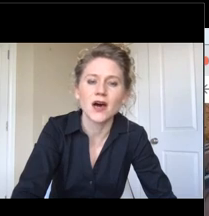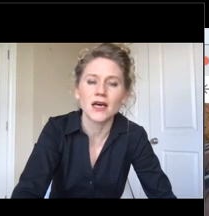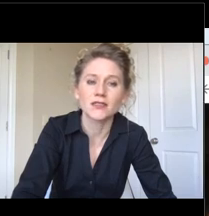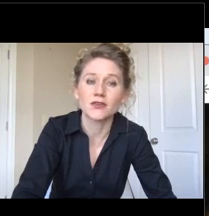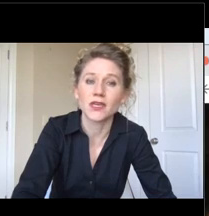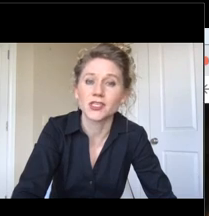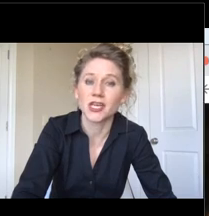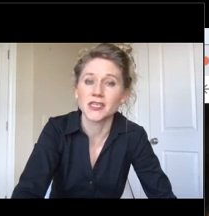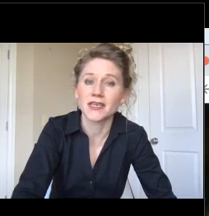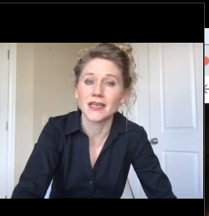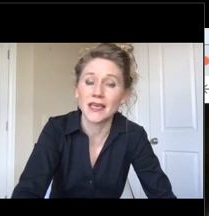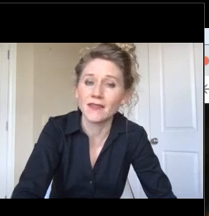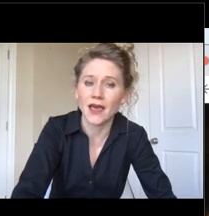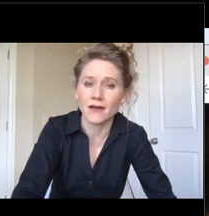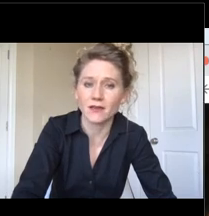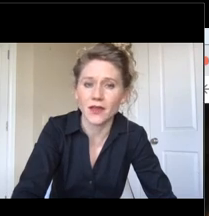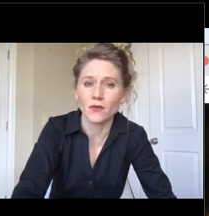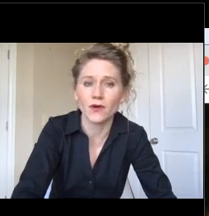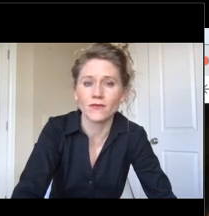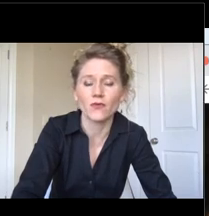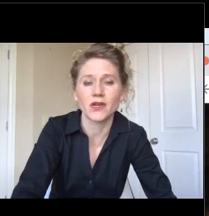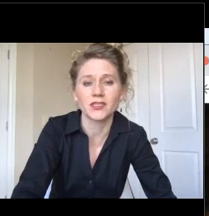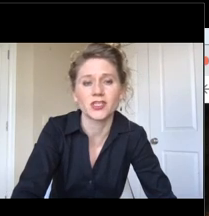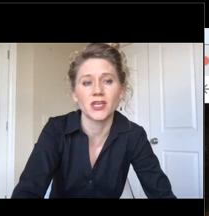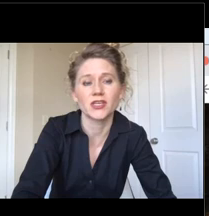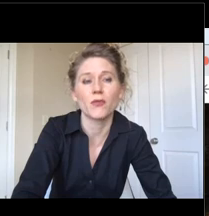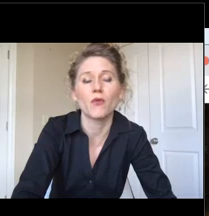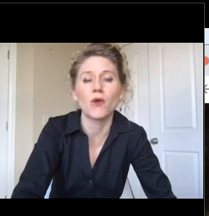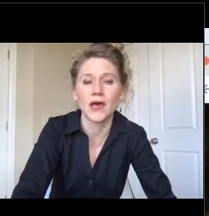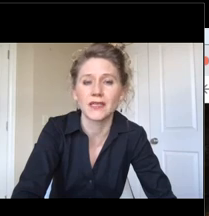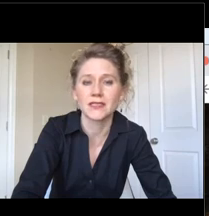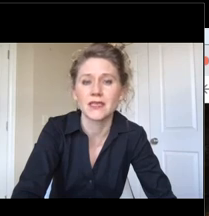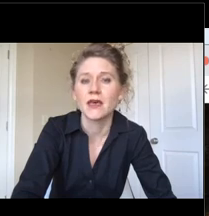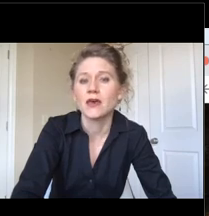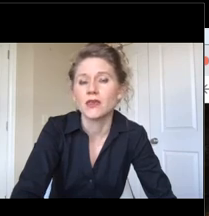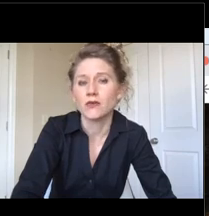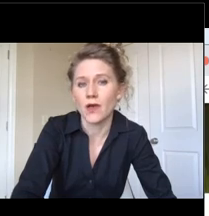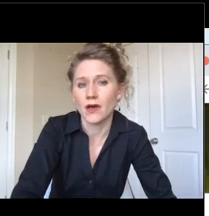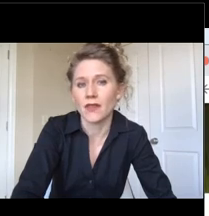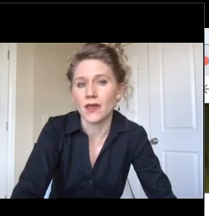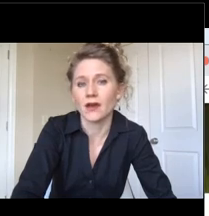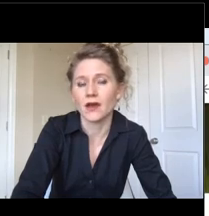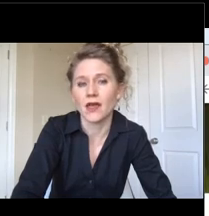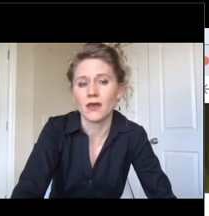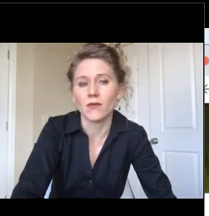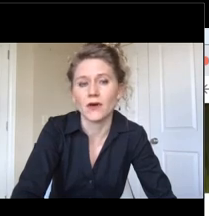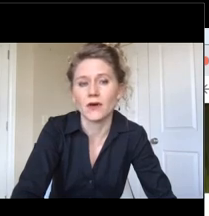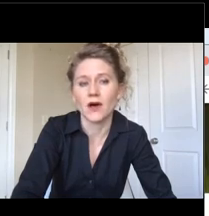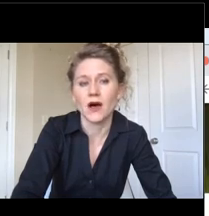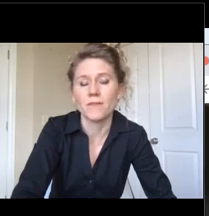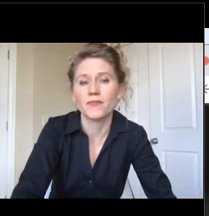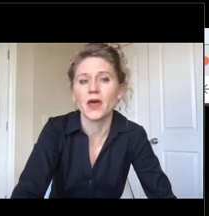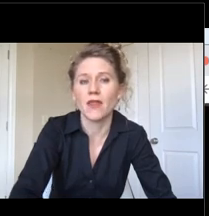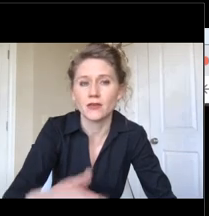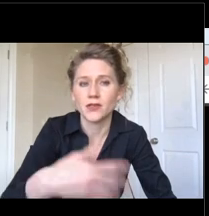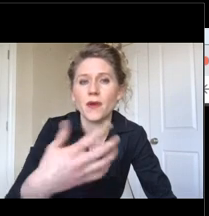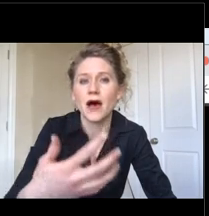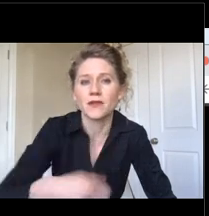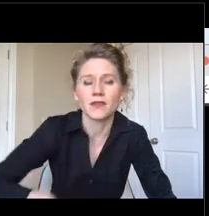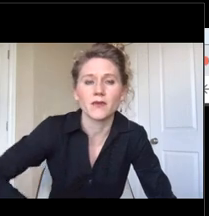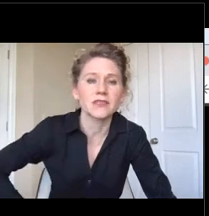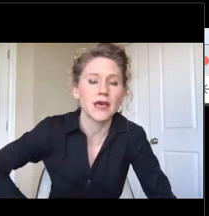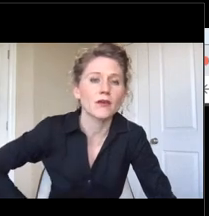All those costs you can change in the calculator, or if you want to just change them once, you log in there and it will allow